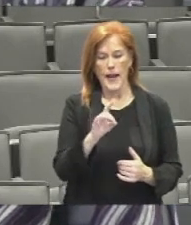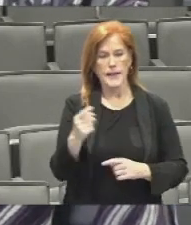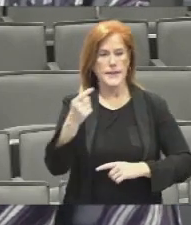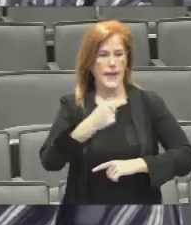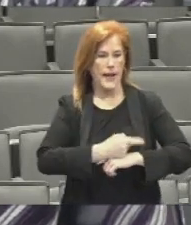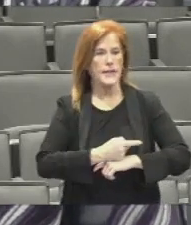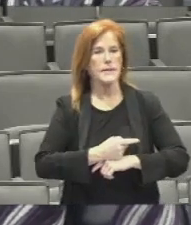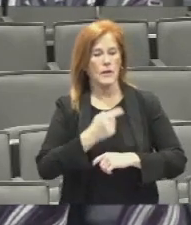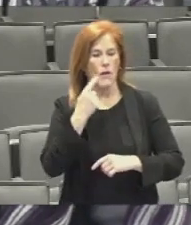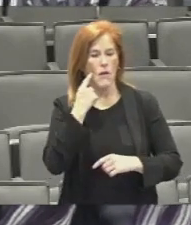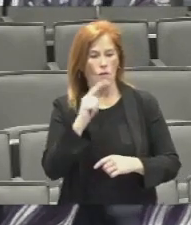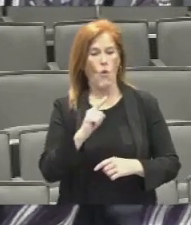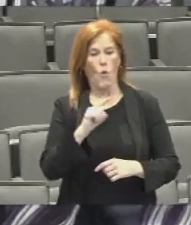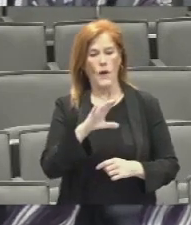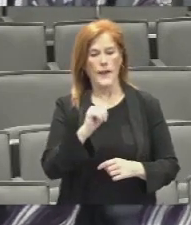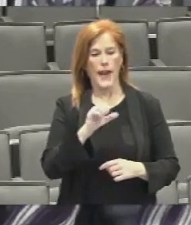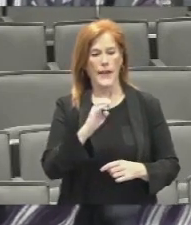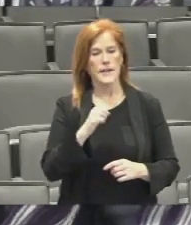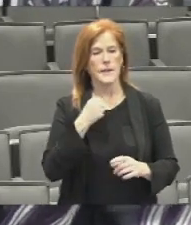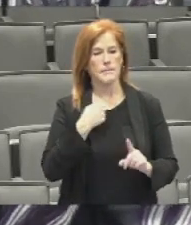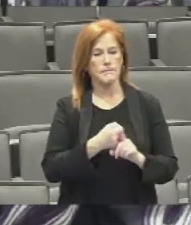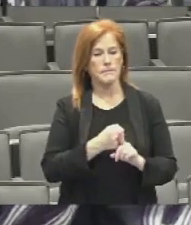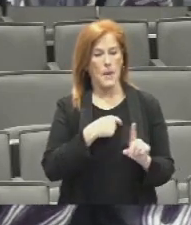for our cases to double.